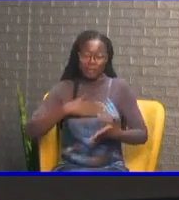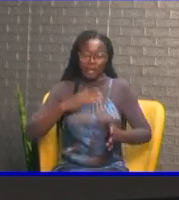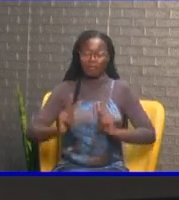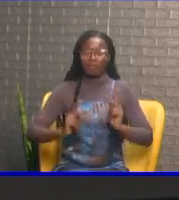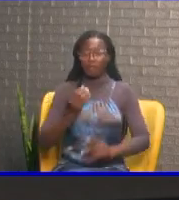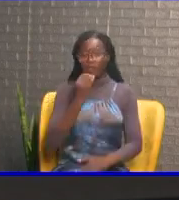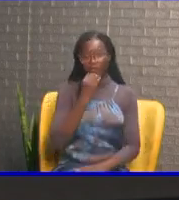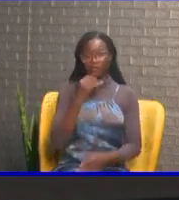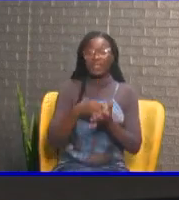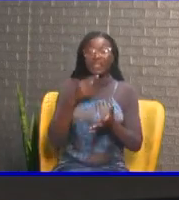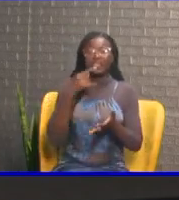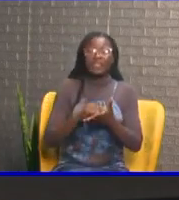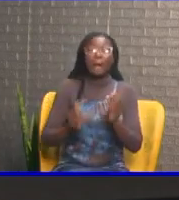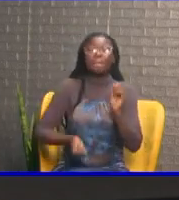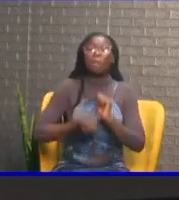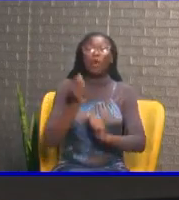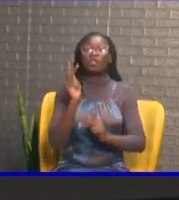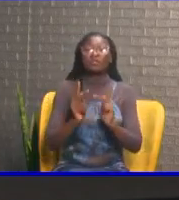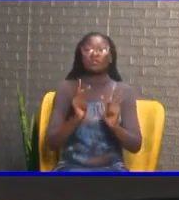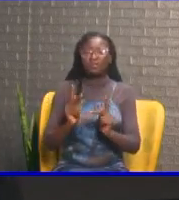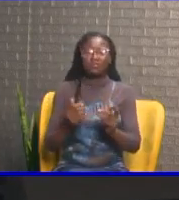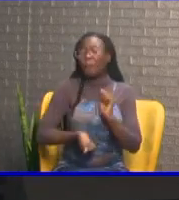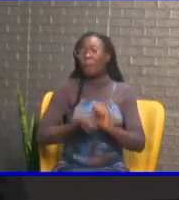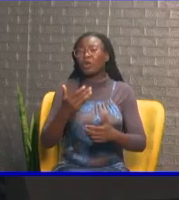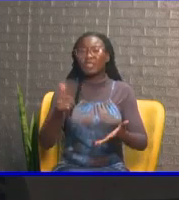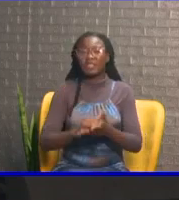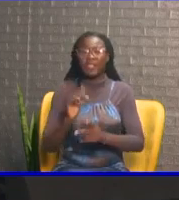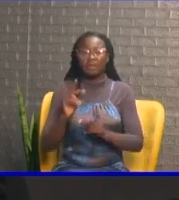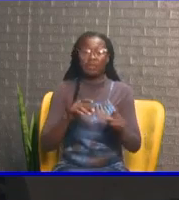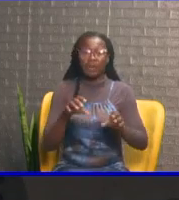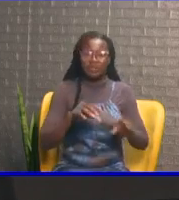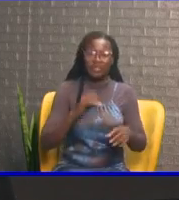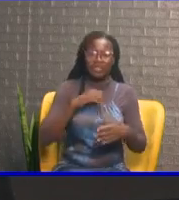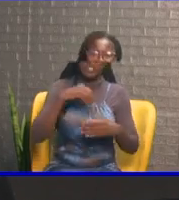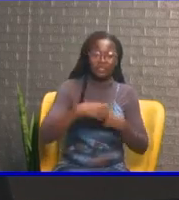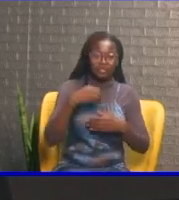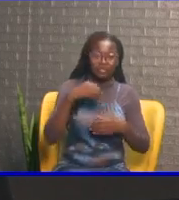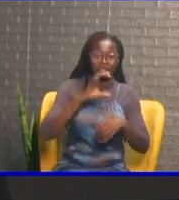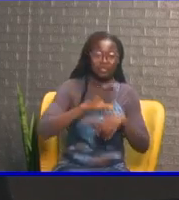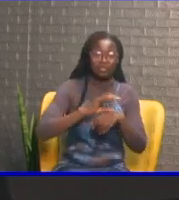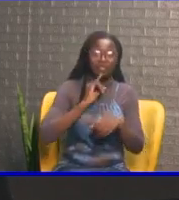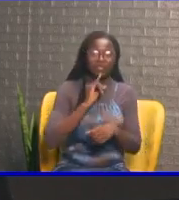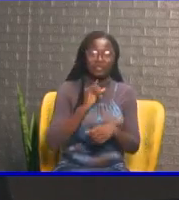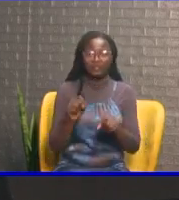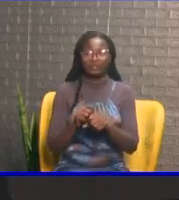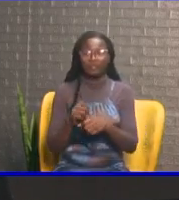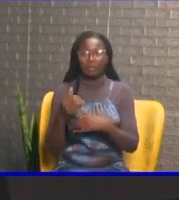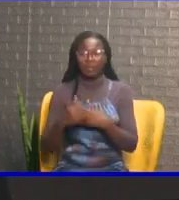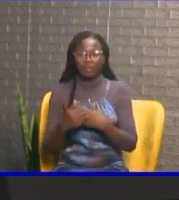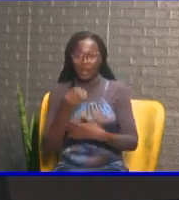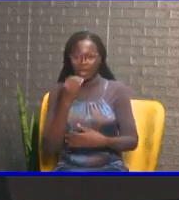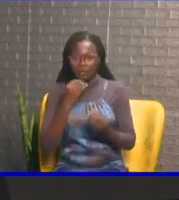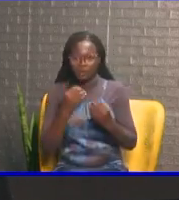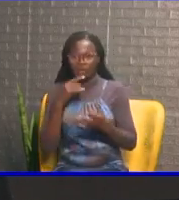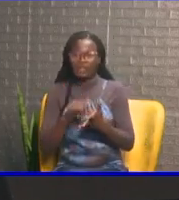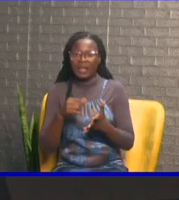He said, most of what people are doing in church is shewbread meal. What did Paul say? He said, I fed you with milk. He said, not with. That means there are